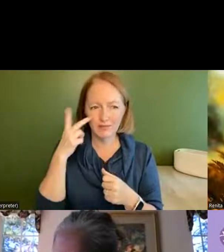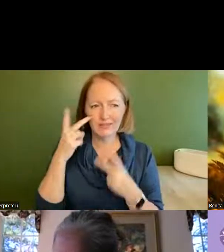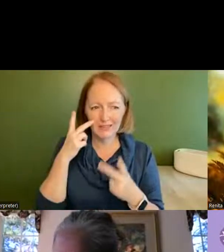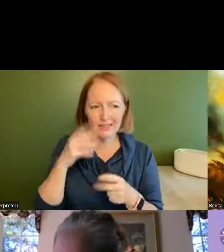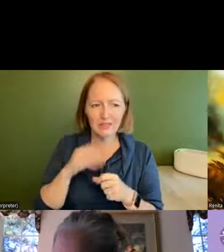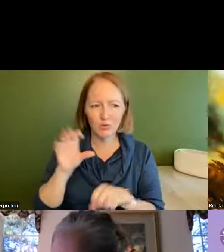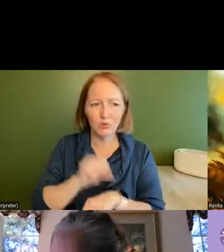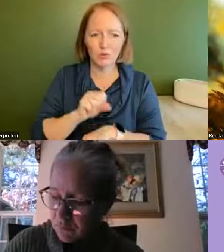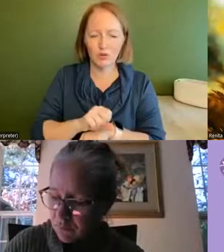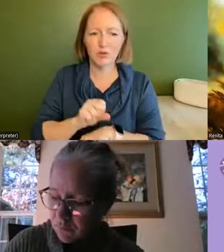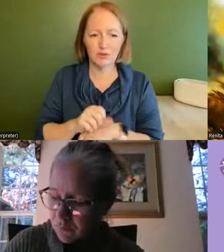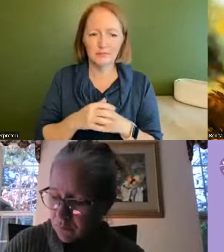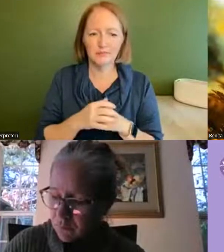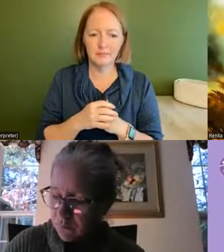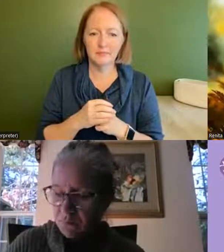in your work?